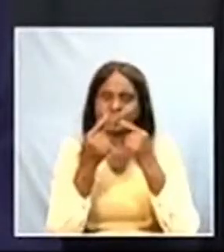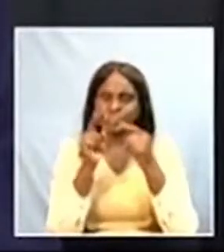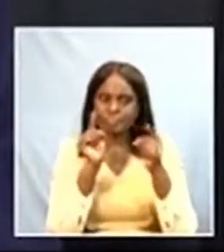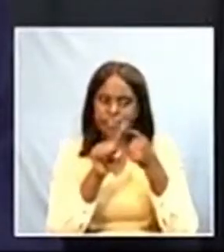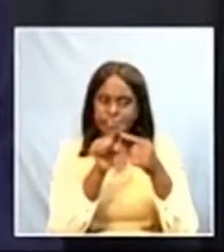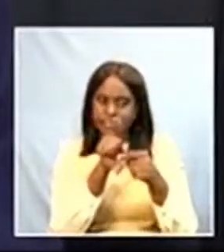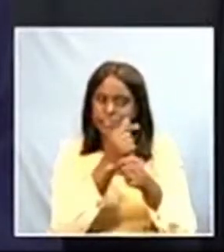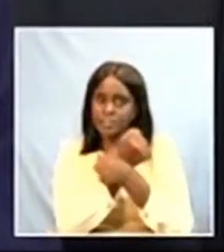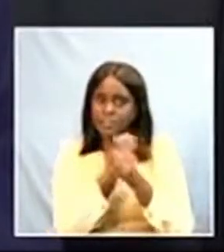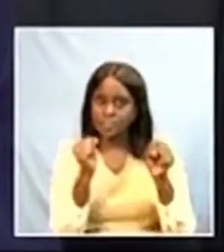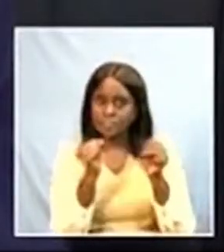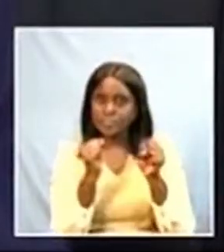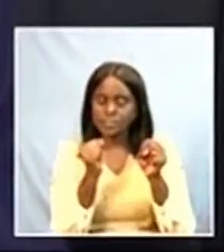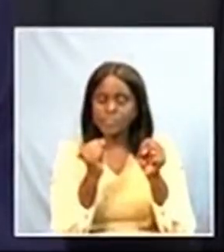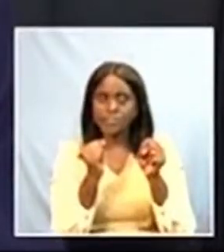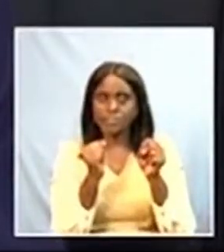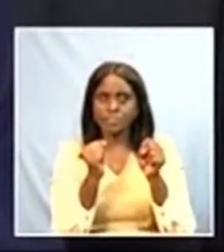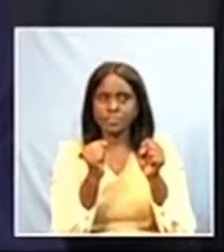settle